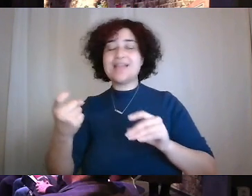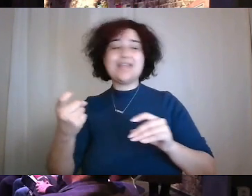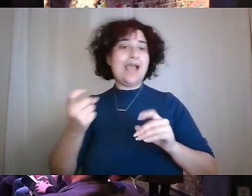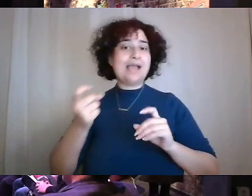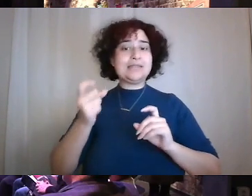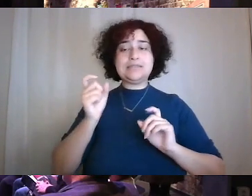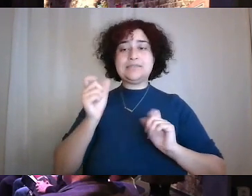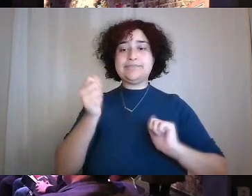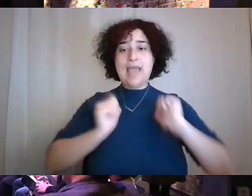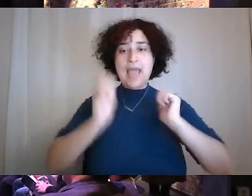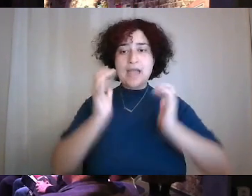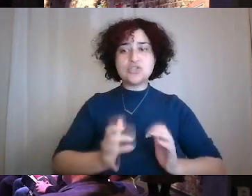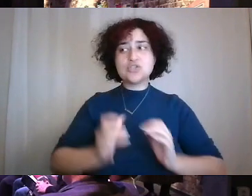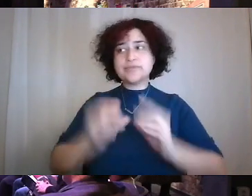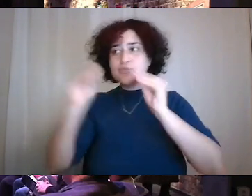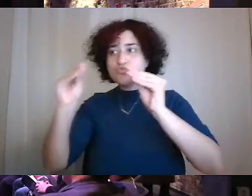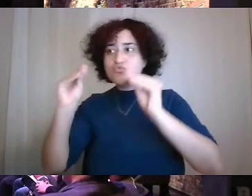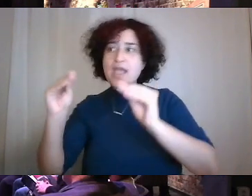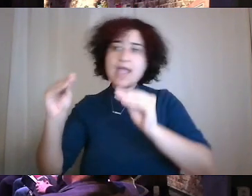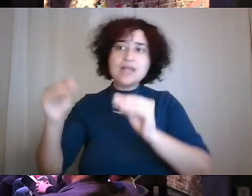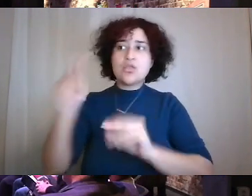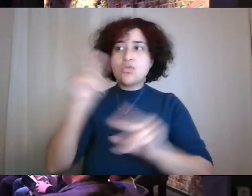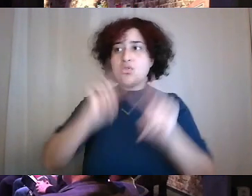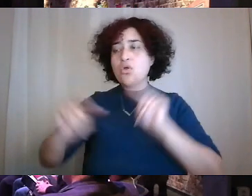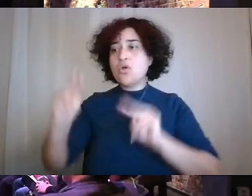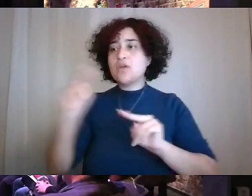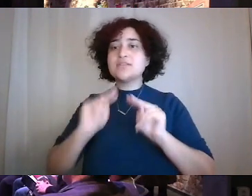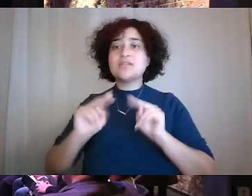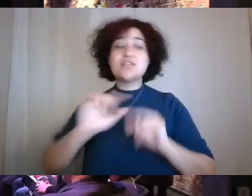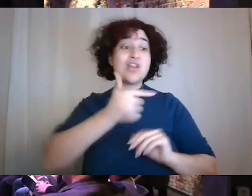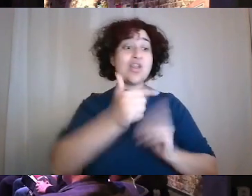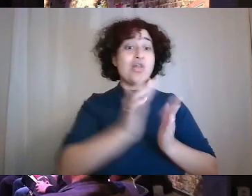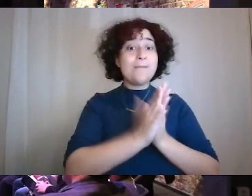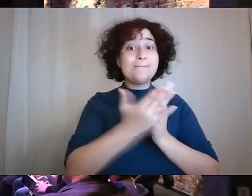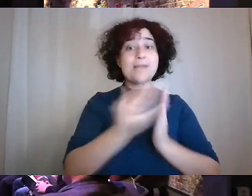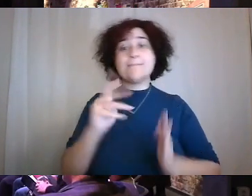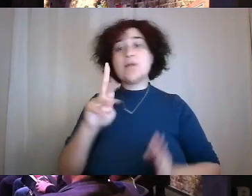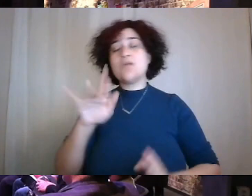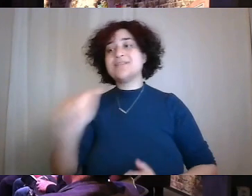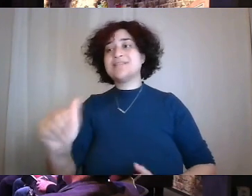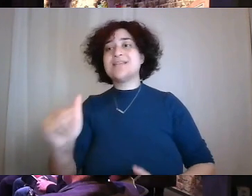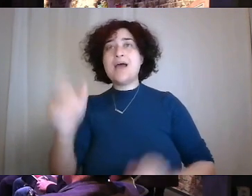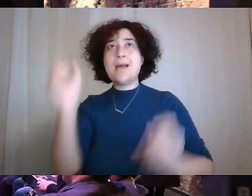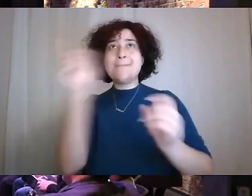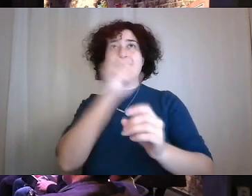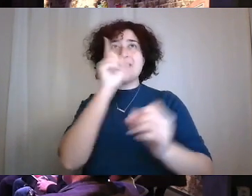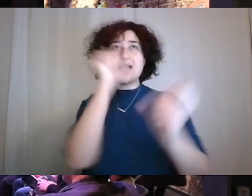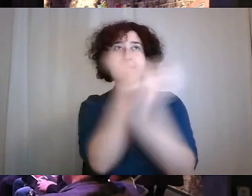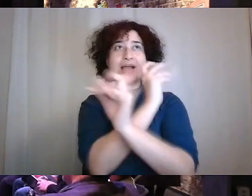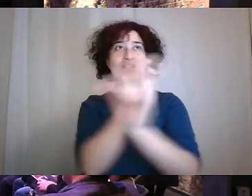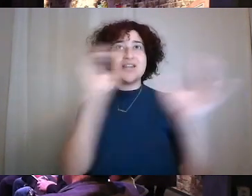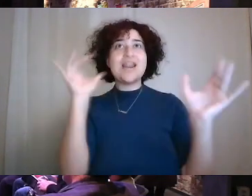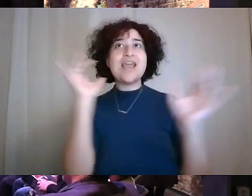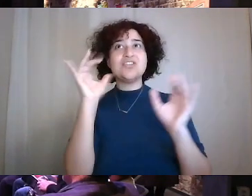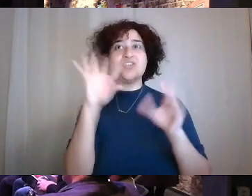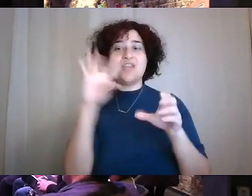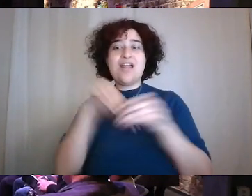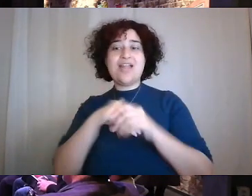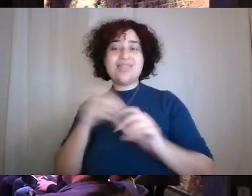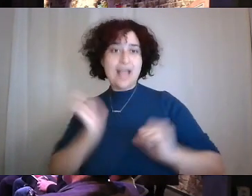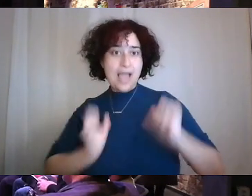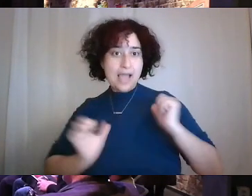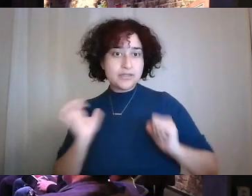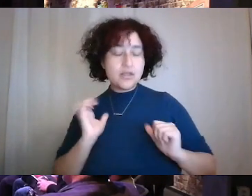Luis Valdez's book on Theater of the Sphere, Marisa Chivas's Mythic Imagination and the Actor. Of course, the collections